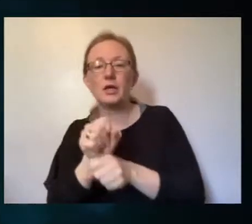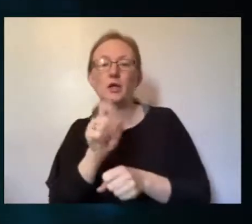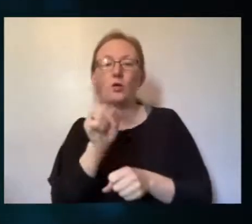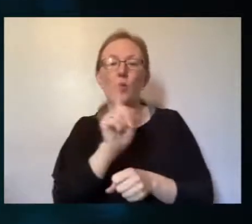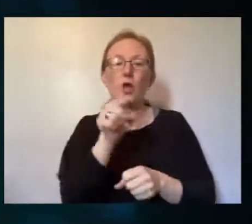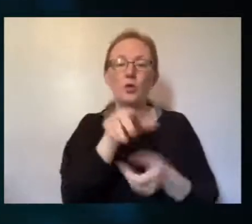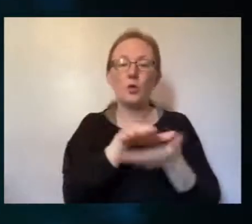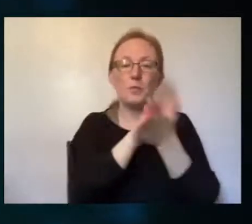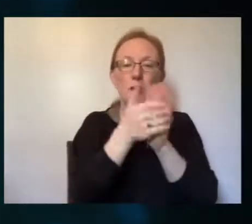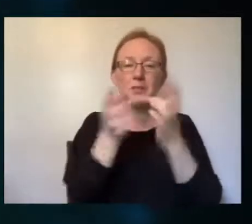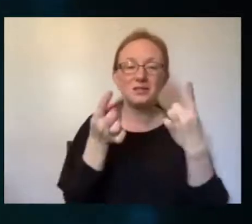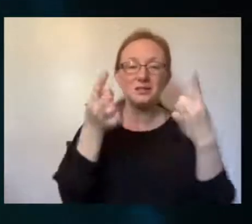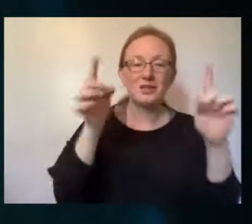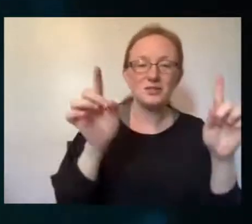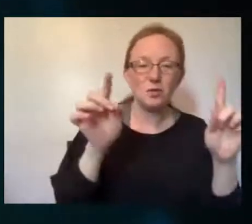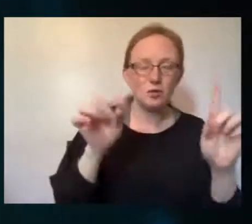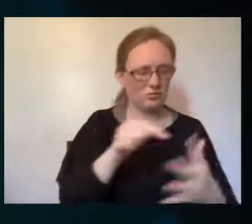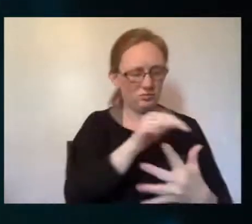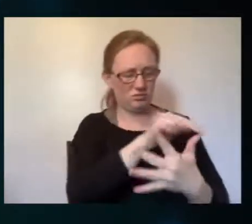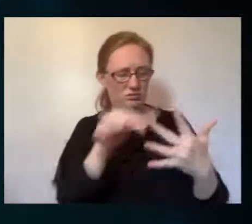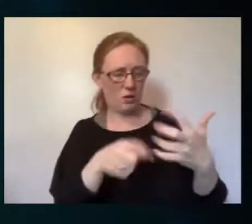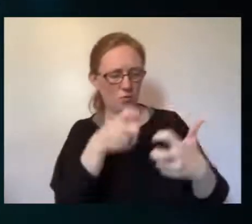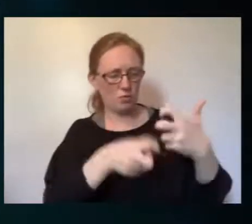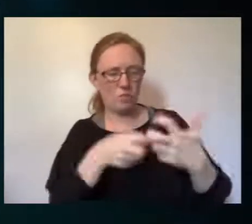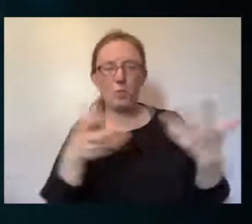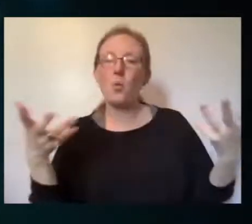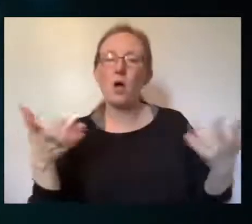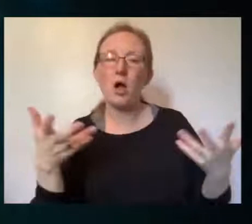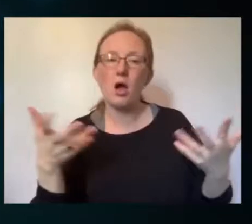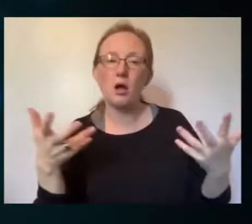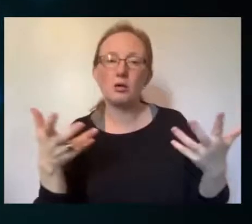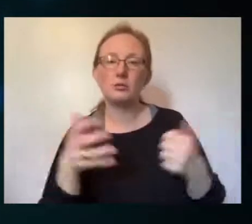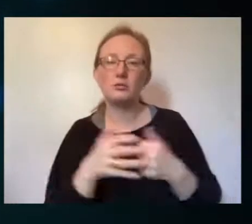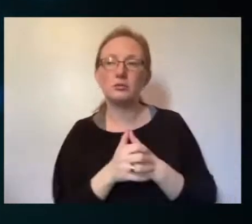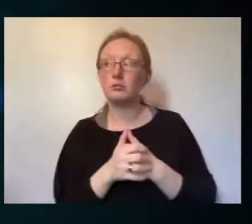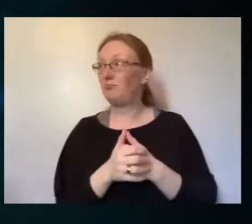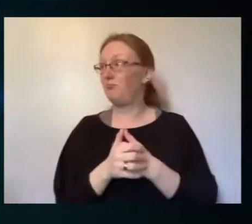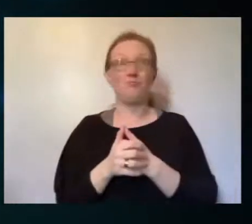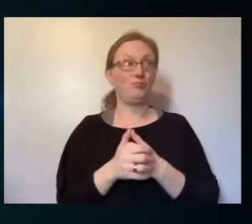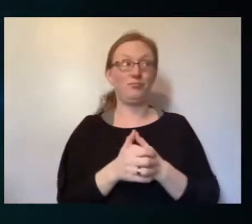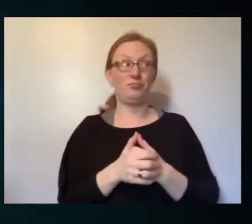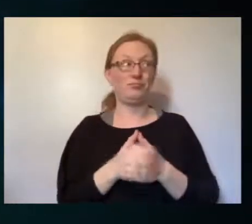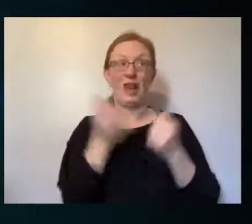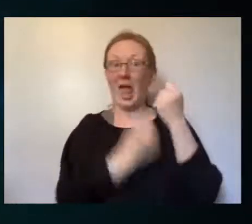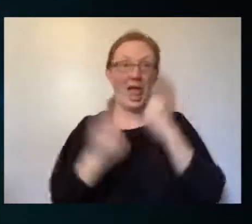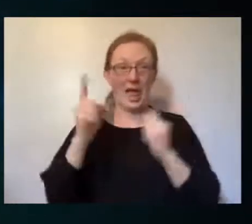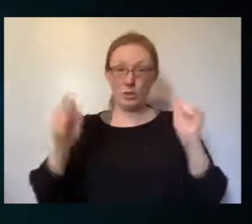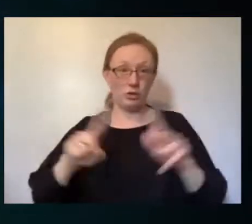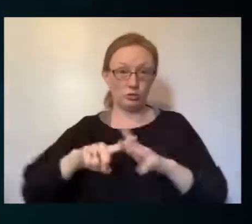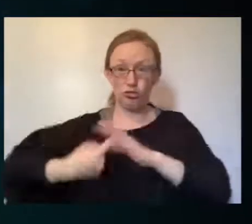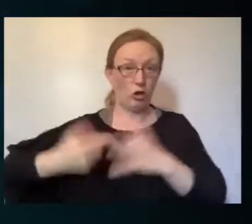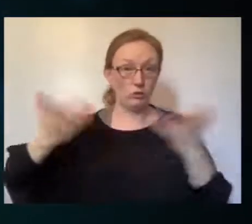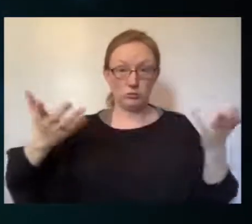success of? And absolutely anyone is welcome to start us off here.